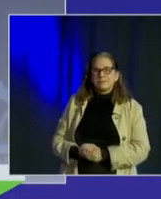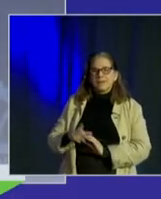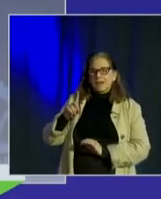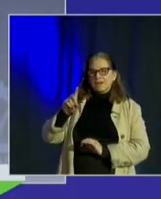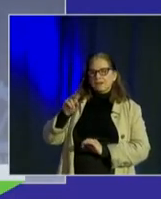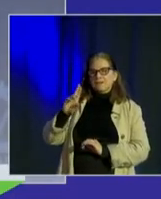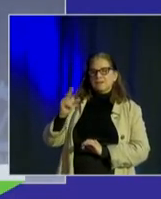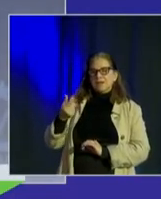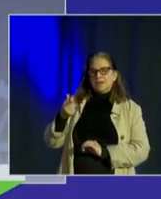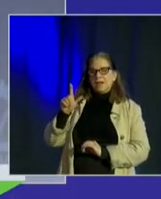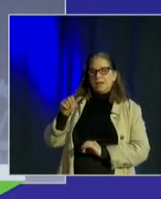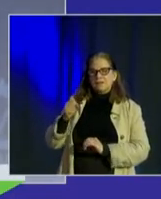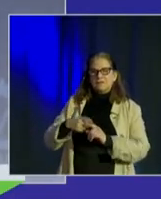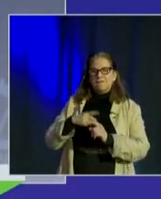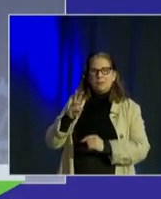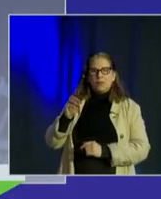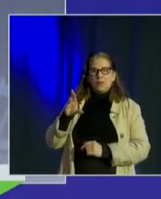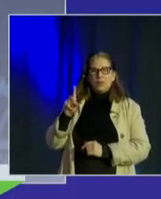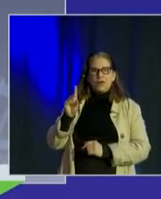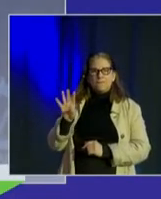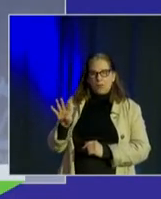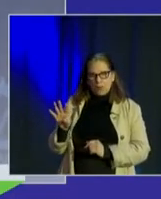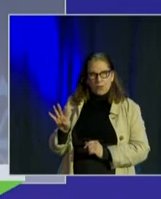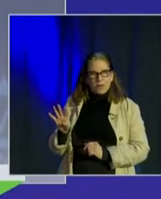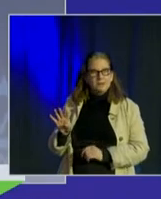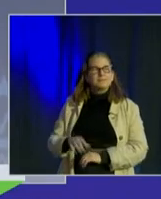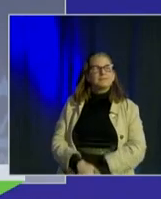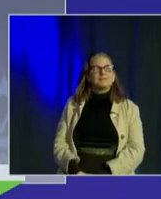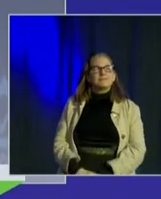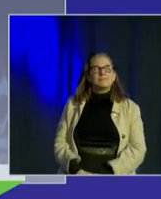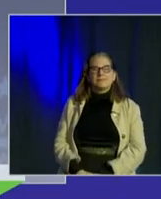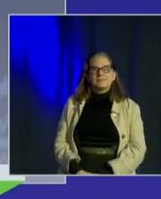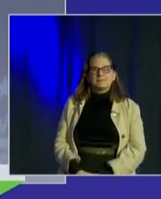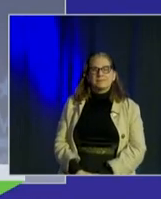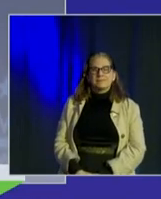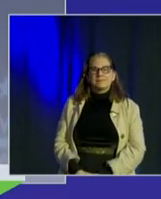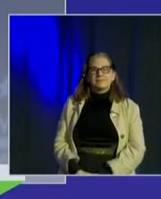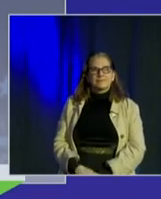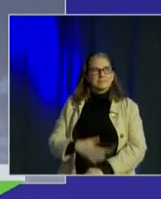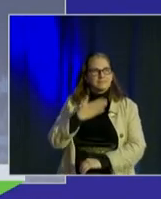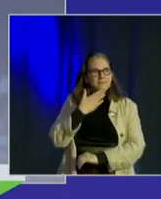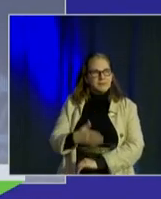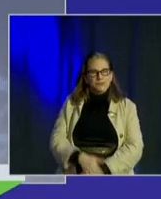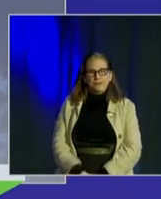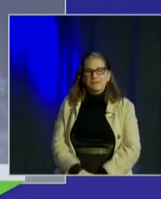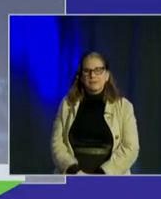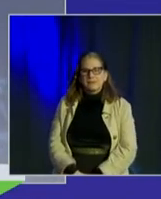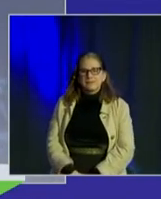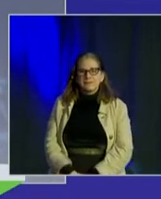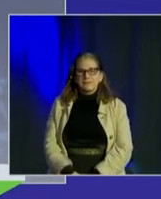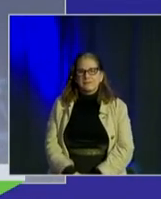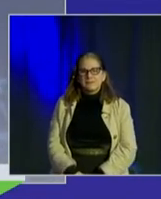unmuted. Thank you. I'm interested